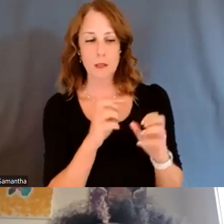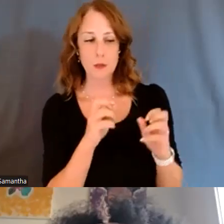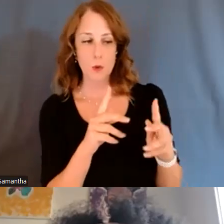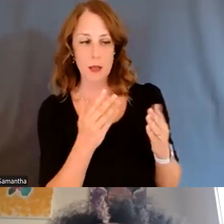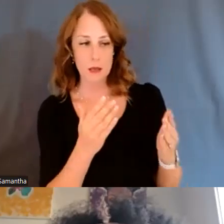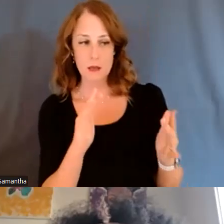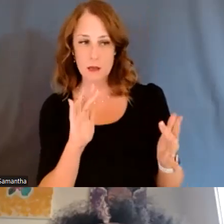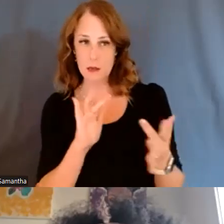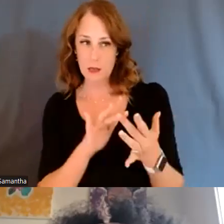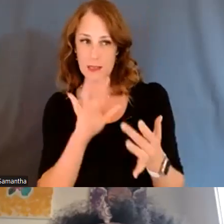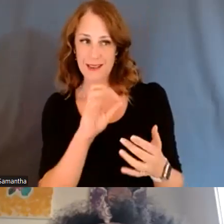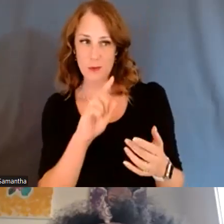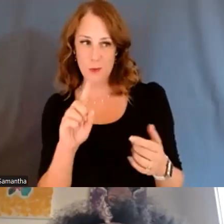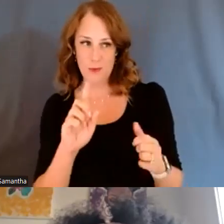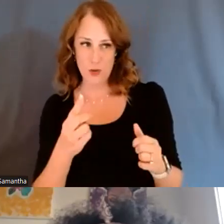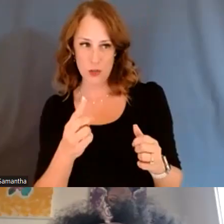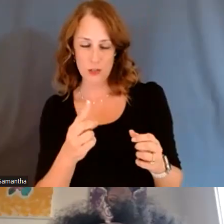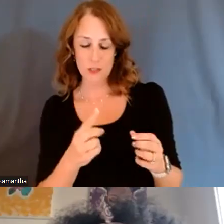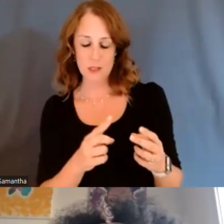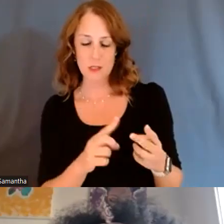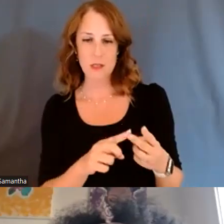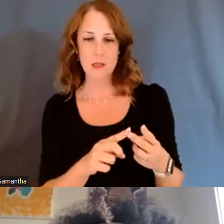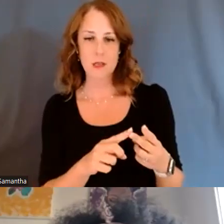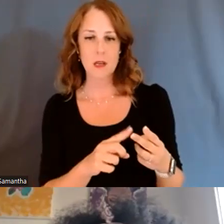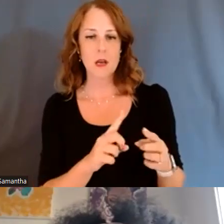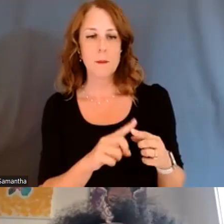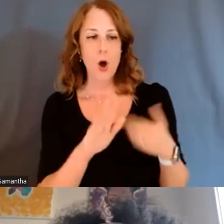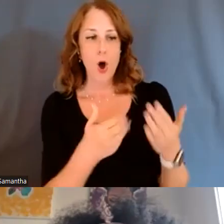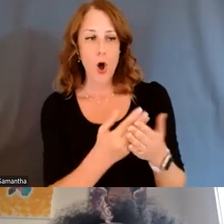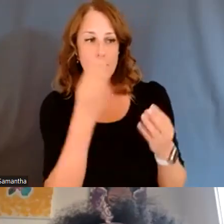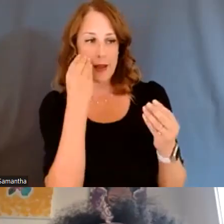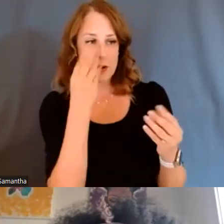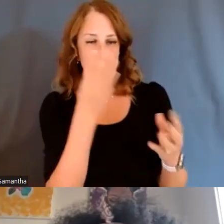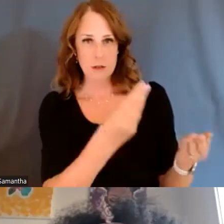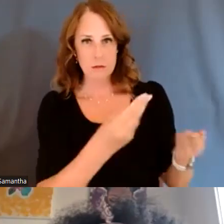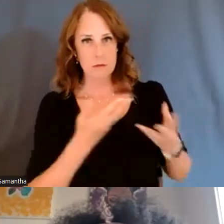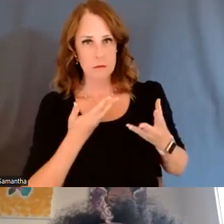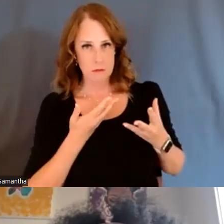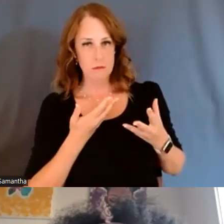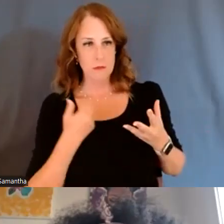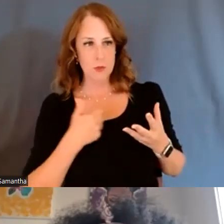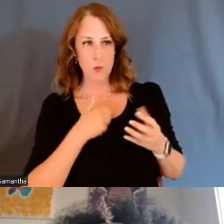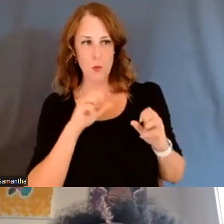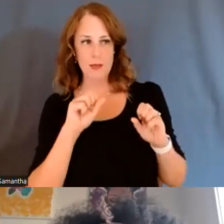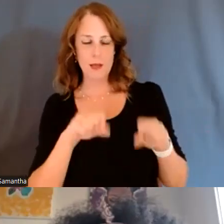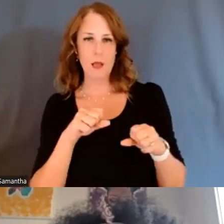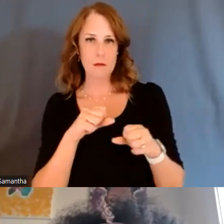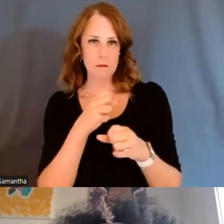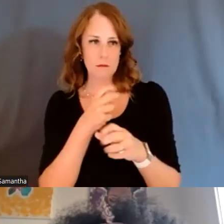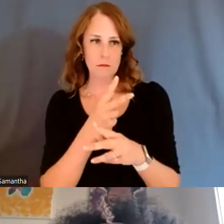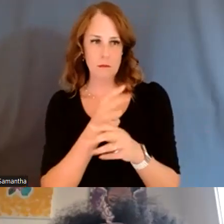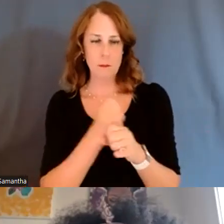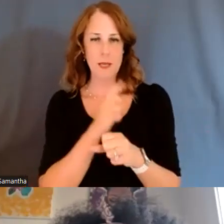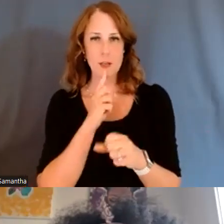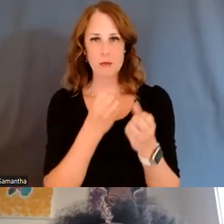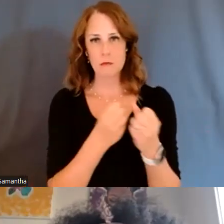911 first, but they relay all that information to us so that we can take steps to ensure their safety throughout